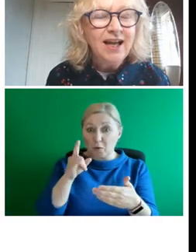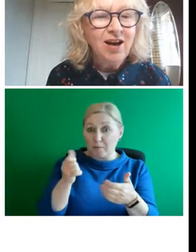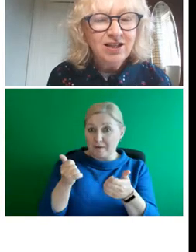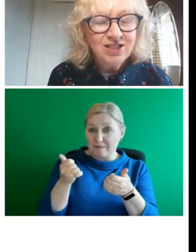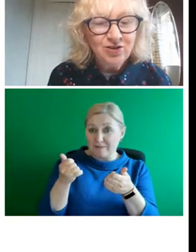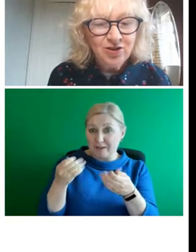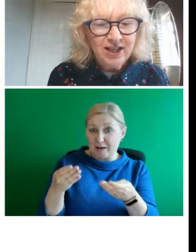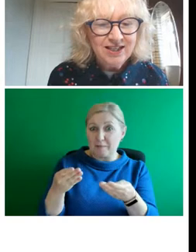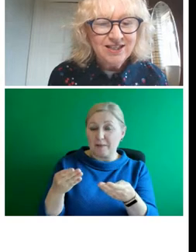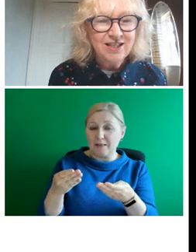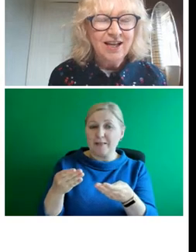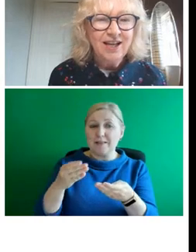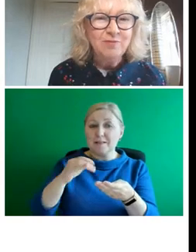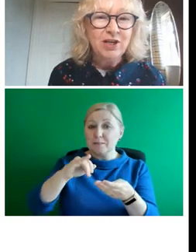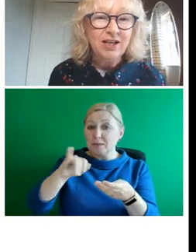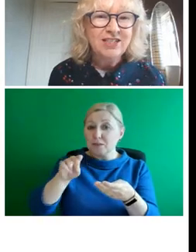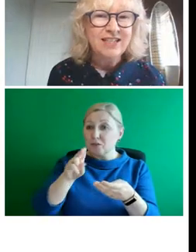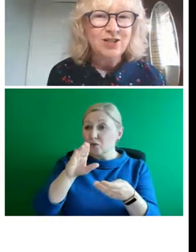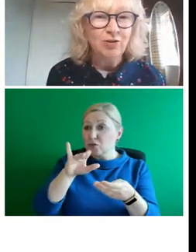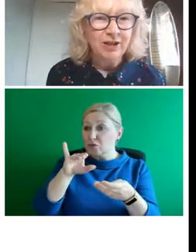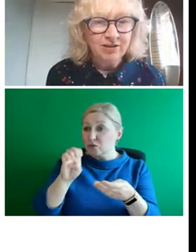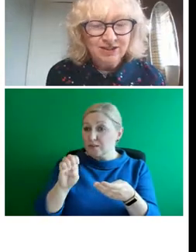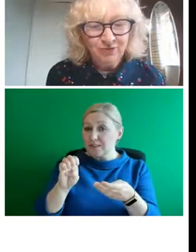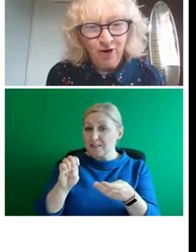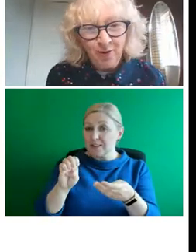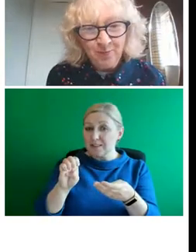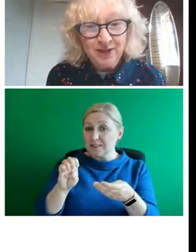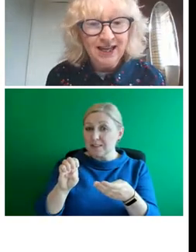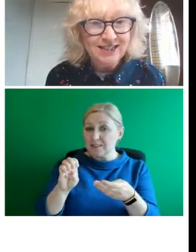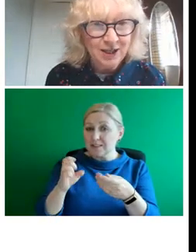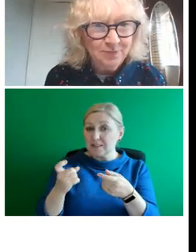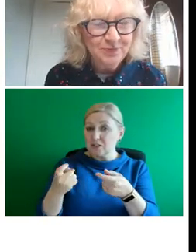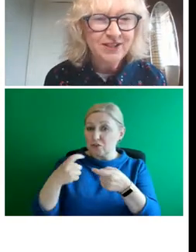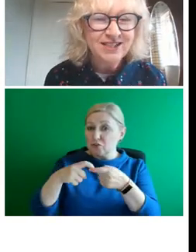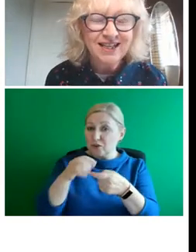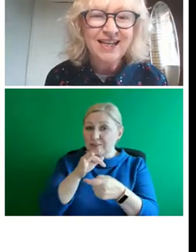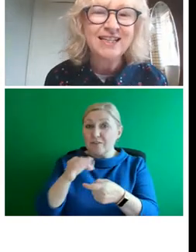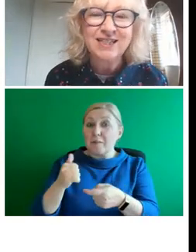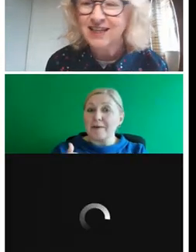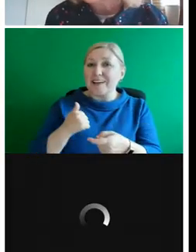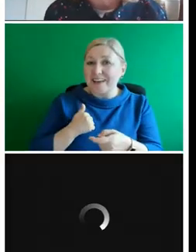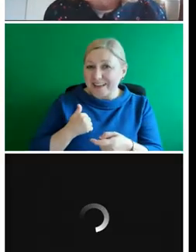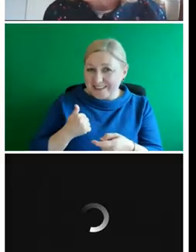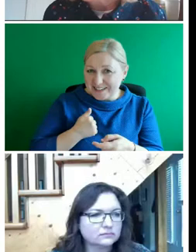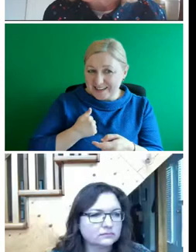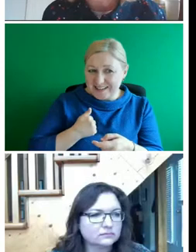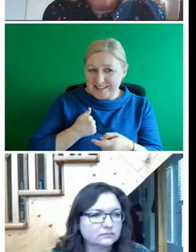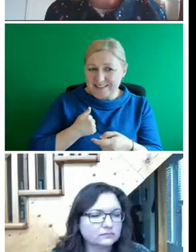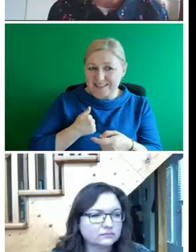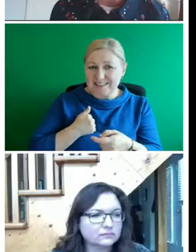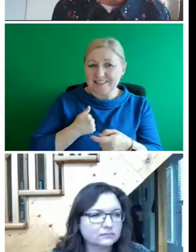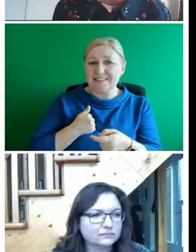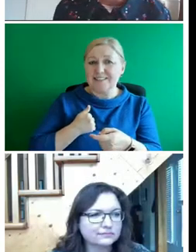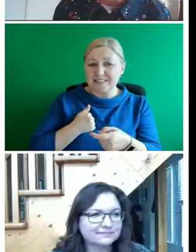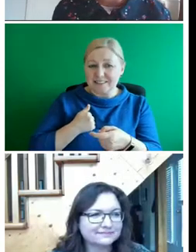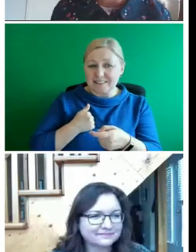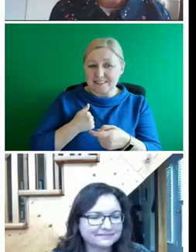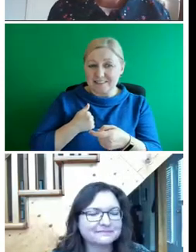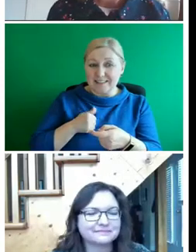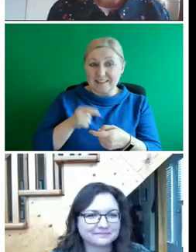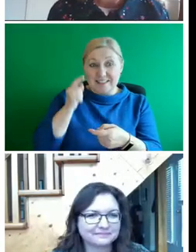Julie Kostanuk is delighted to say joining us from Canada today. It's 10:15, I